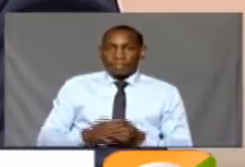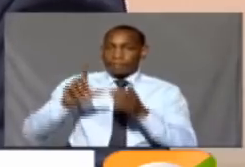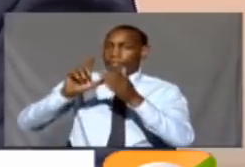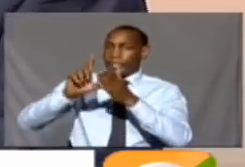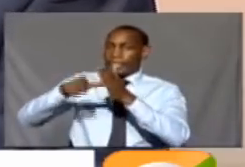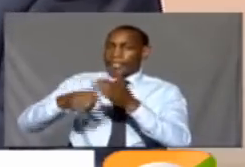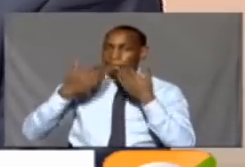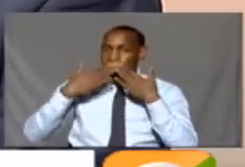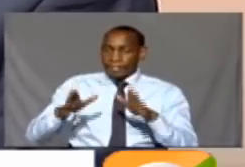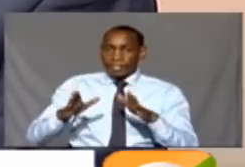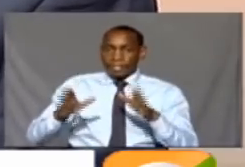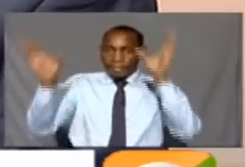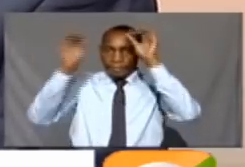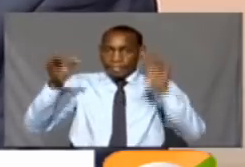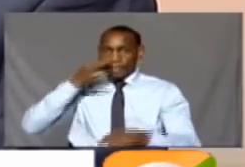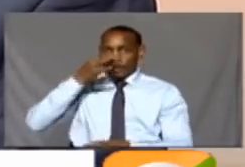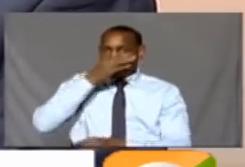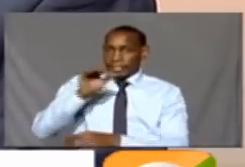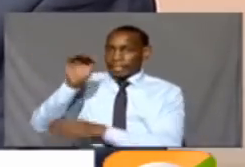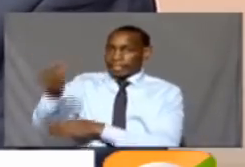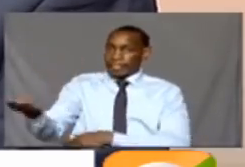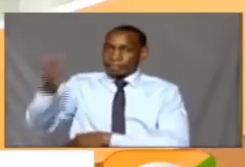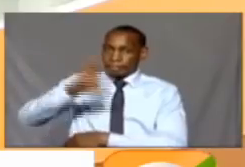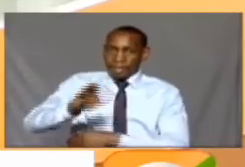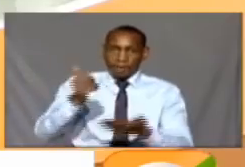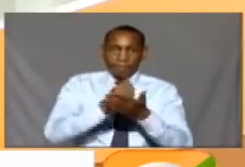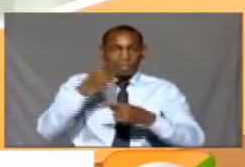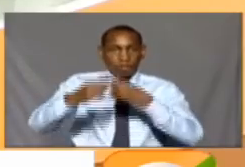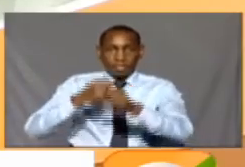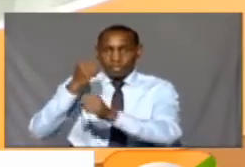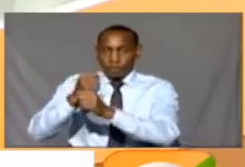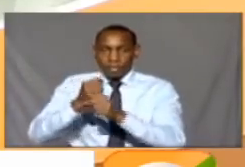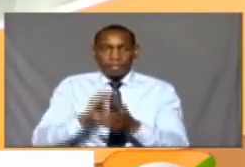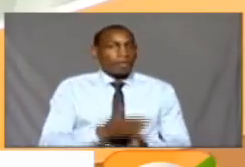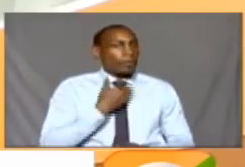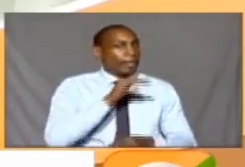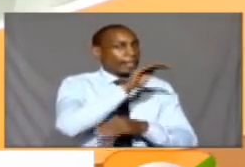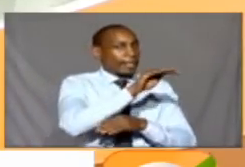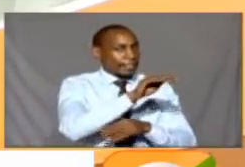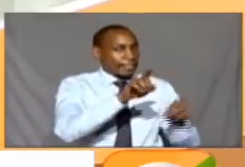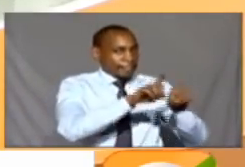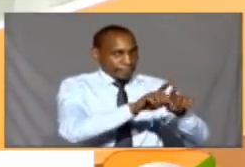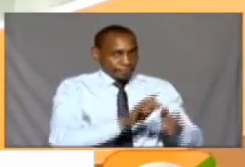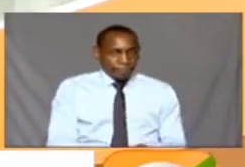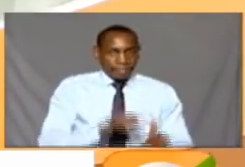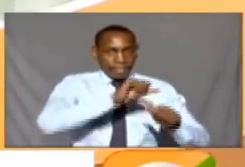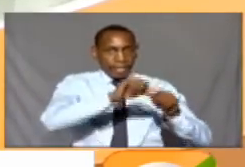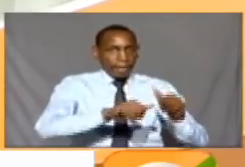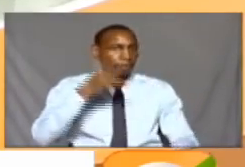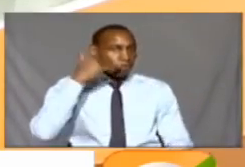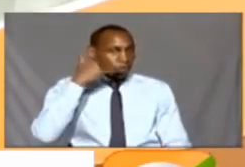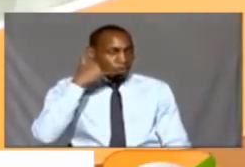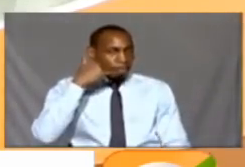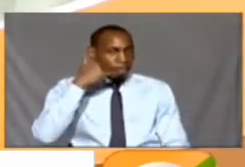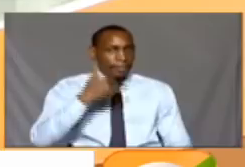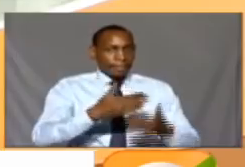and President Kibaki asked me to come back to the office and carry on with my work. I actually wanted to ask you about that. Yes. So about the phone call. You say it